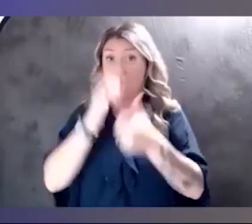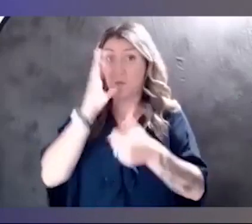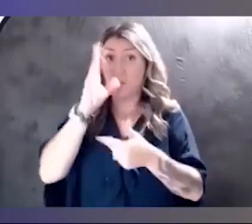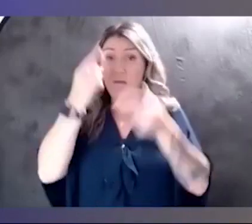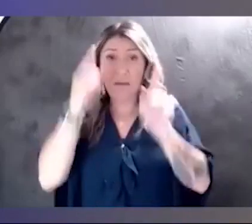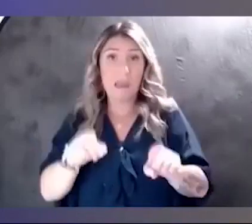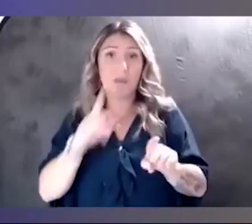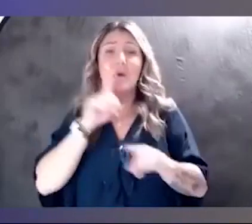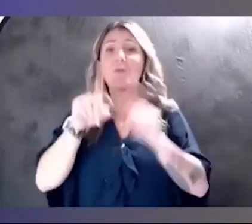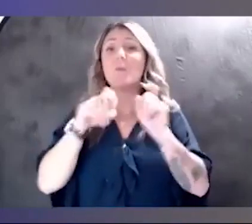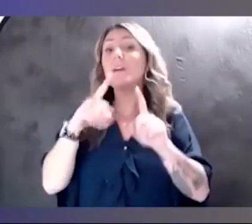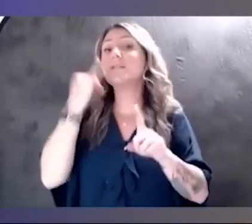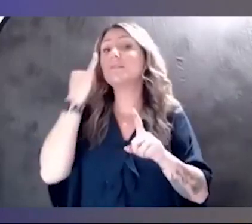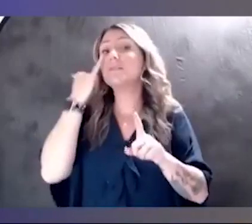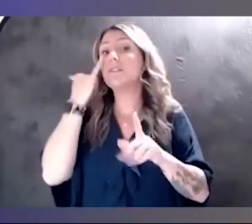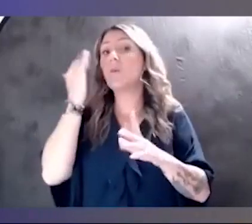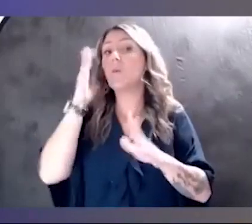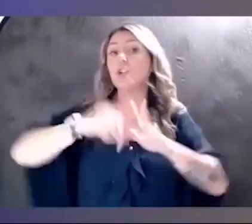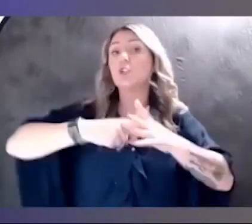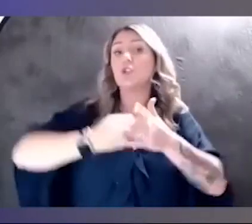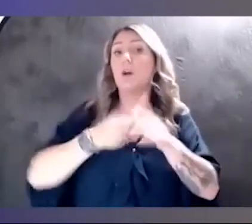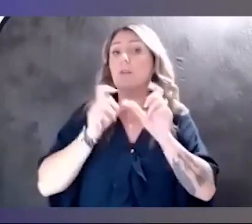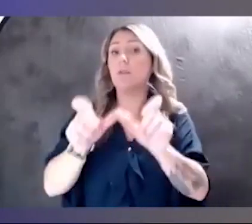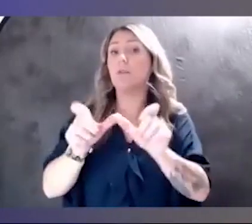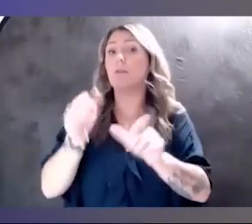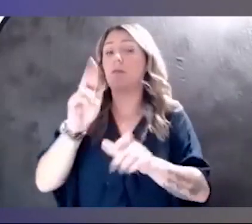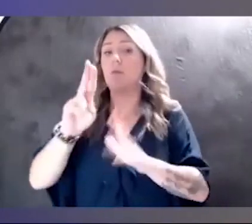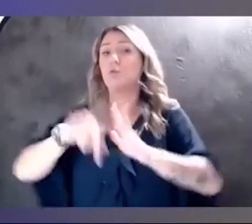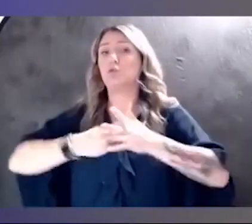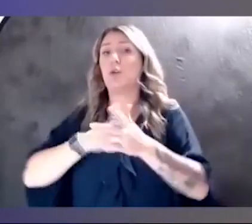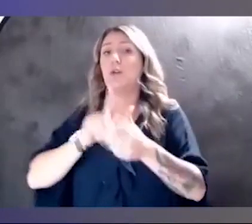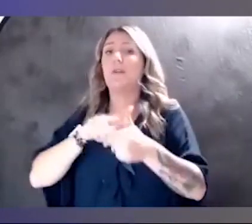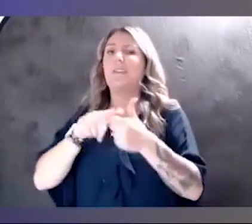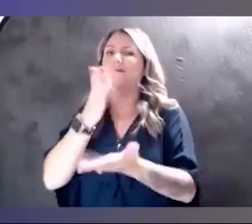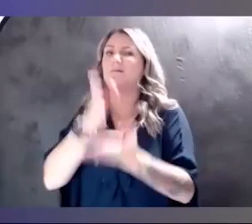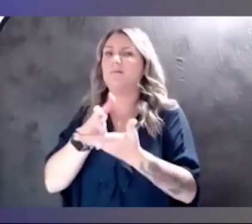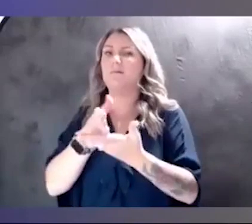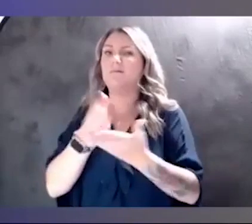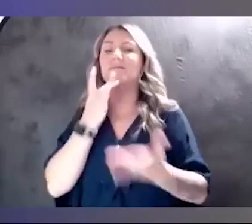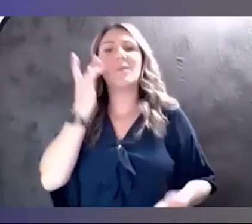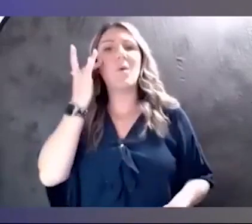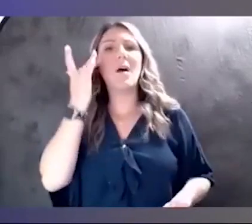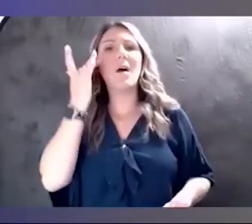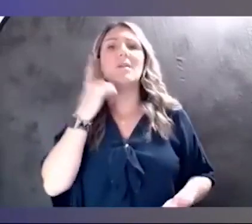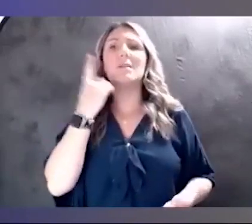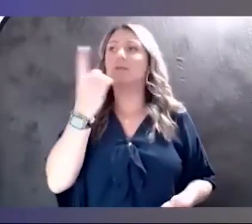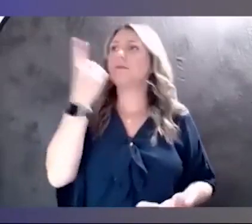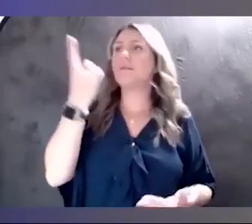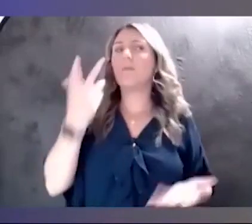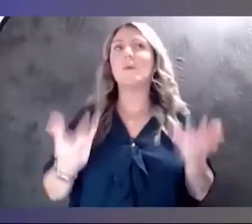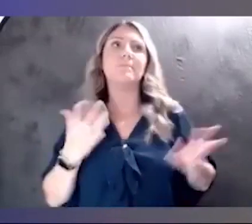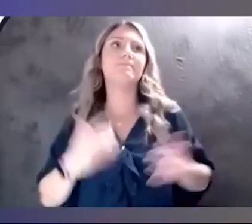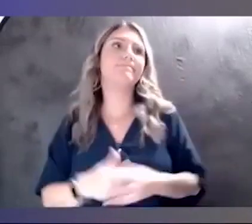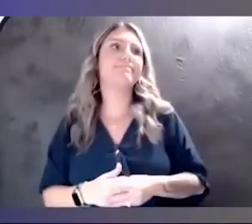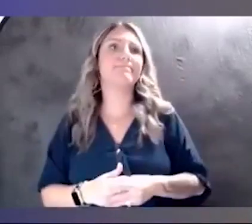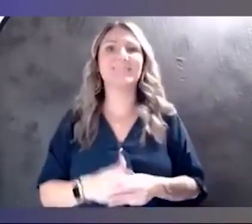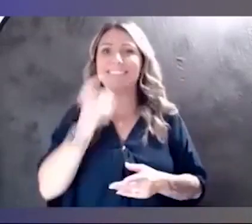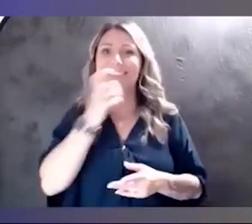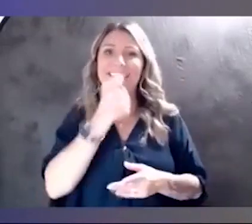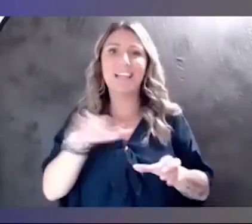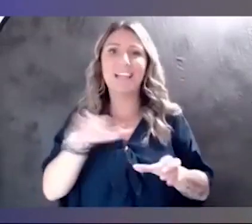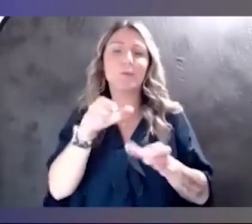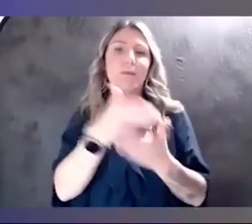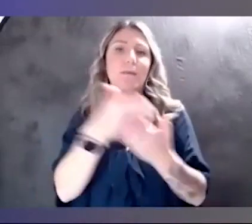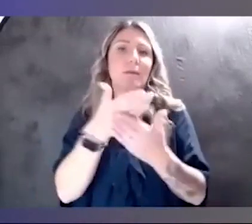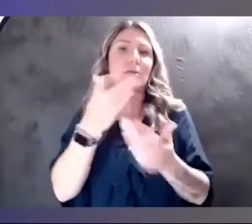is, are they going to start and keep going, or are they going to start and have to stop because someone perhaps is not doing what they need to do? We're